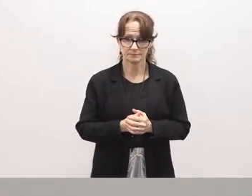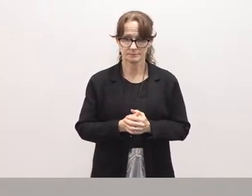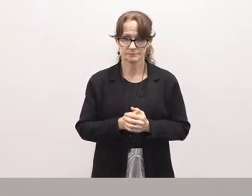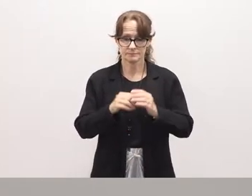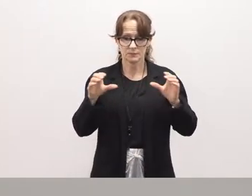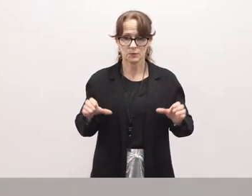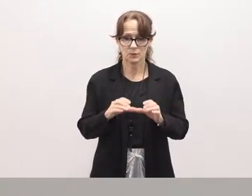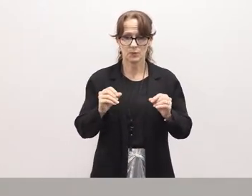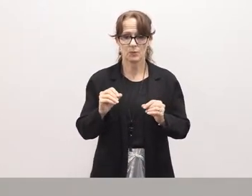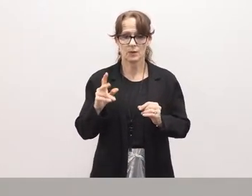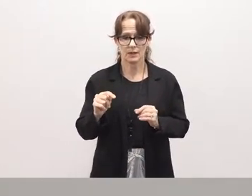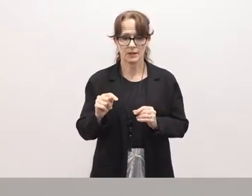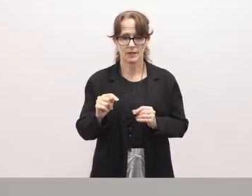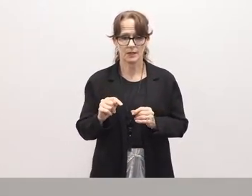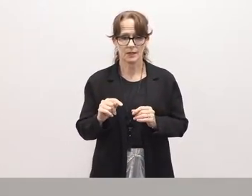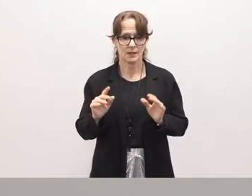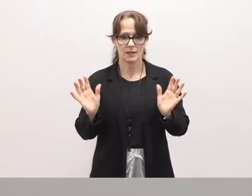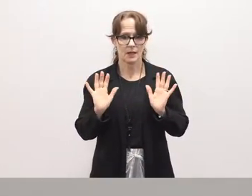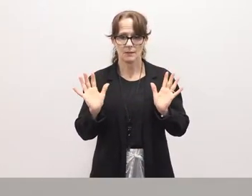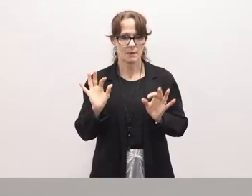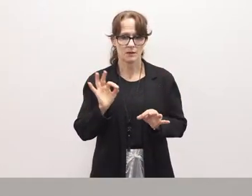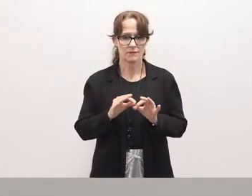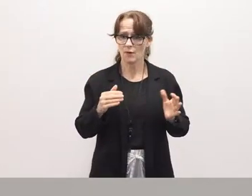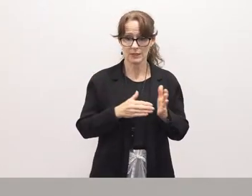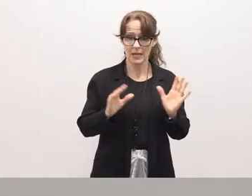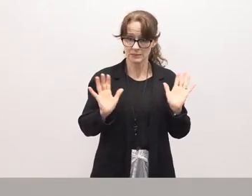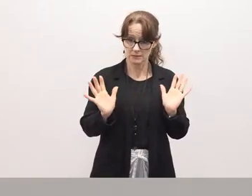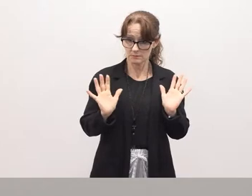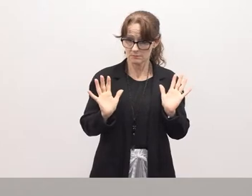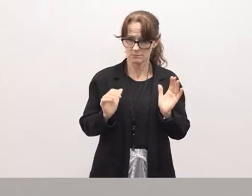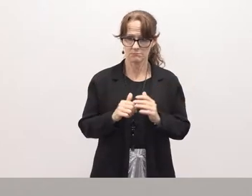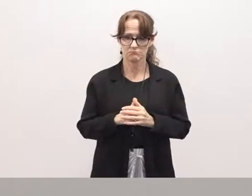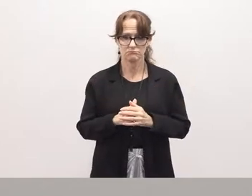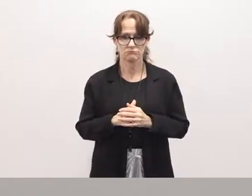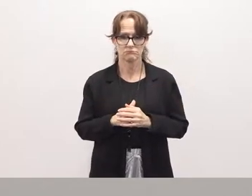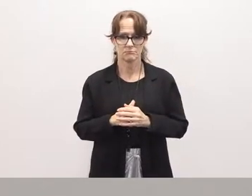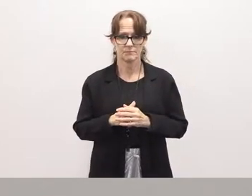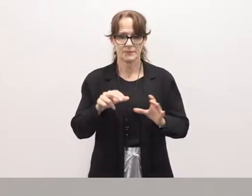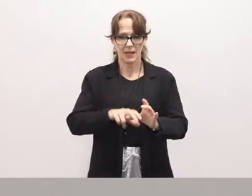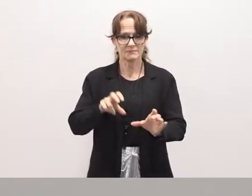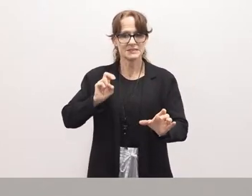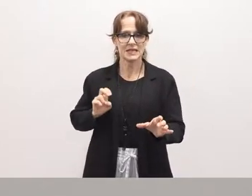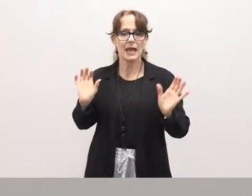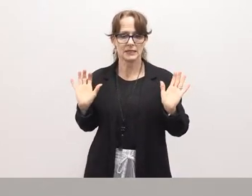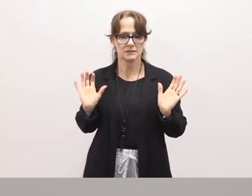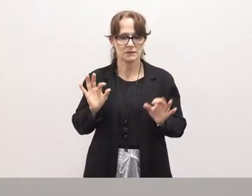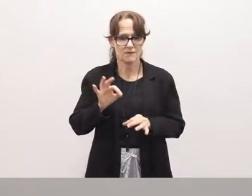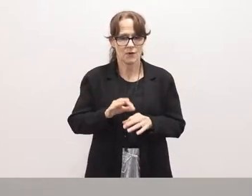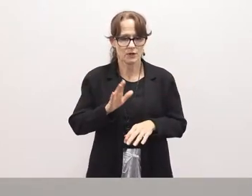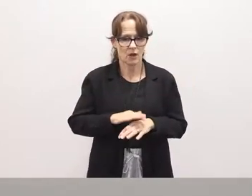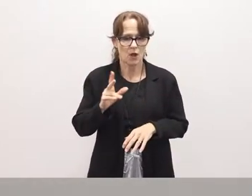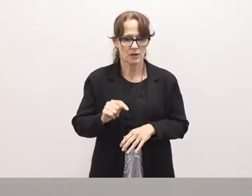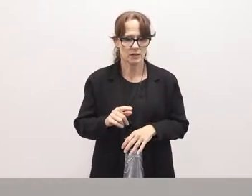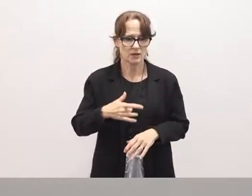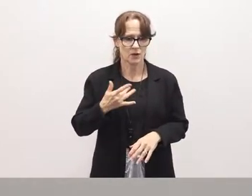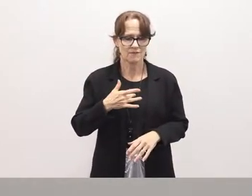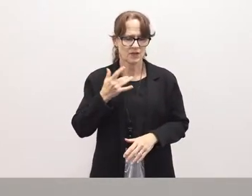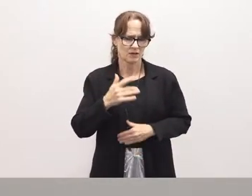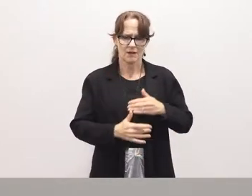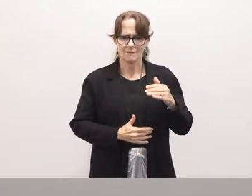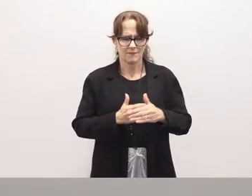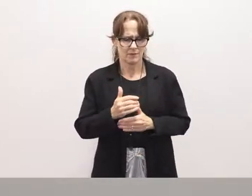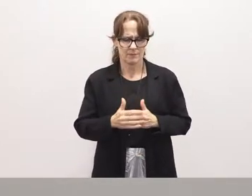to do it. And therefore, I'm not gonna vote against it, but I'm gonna abstain from voting on it because I don't feel